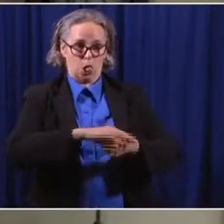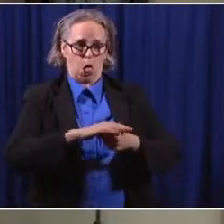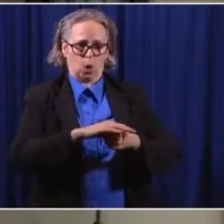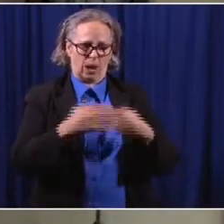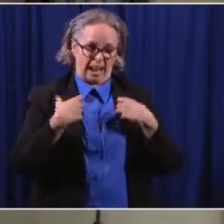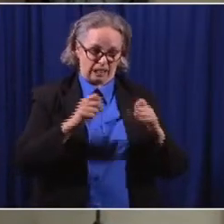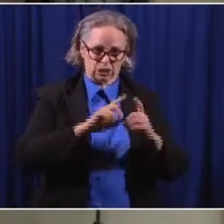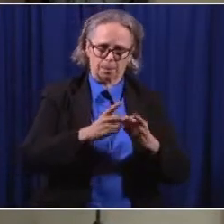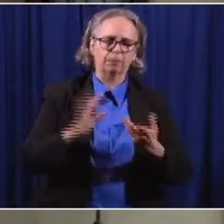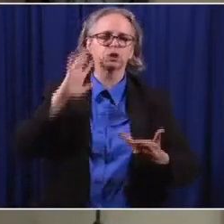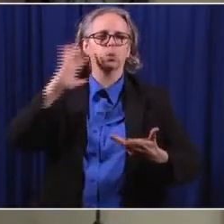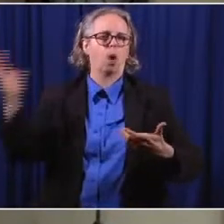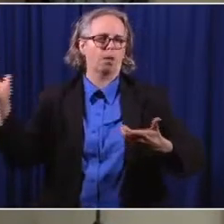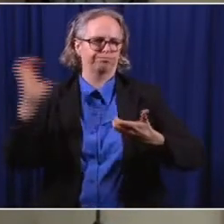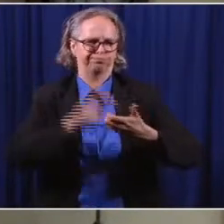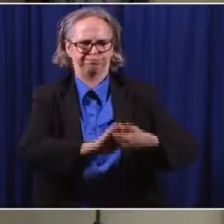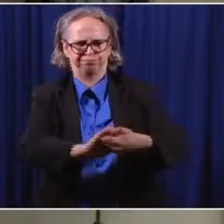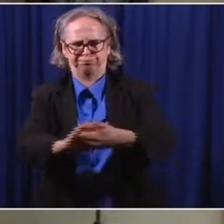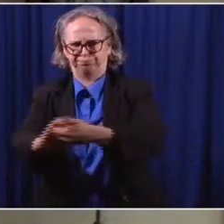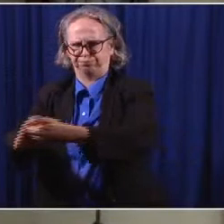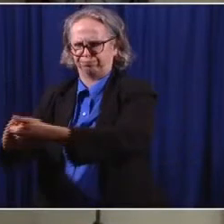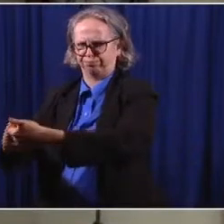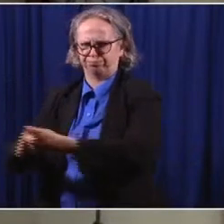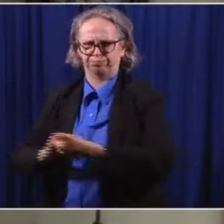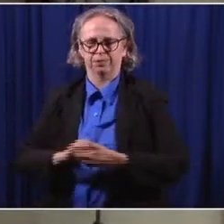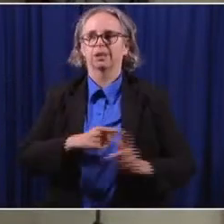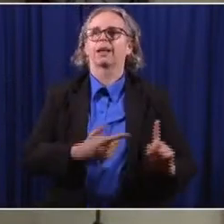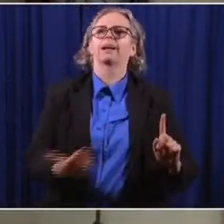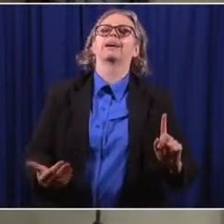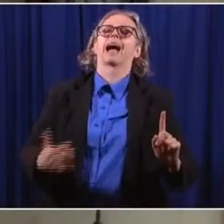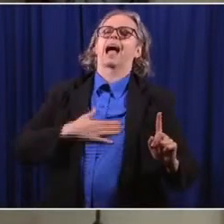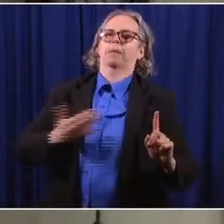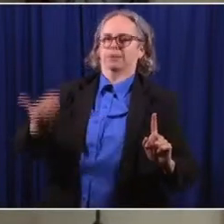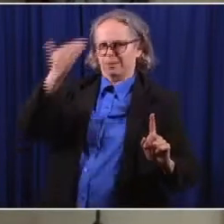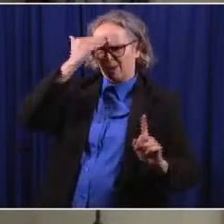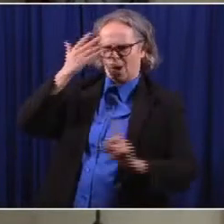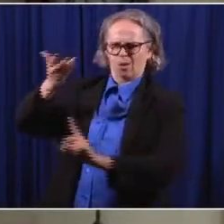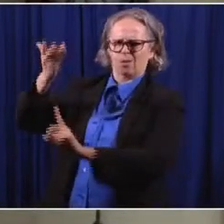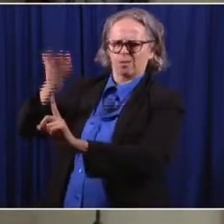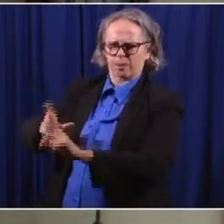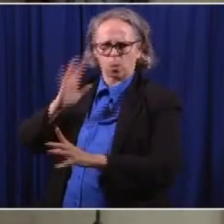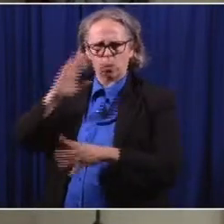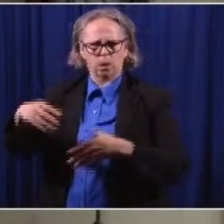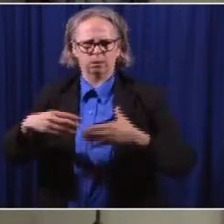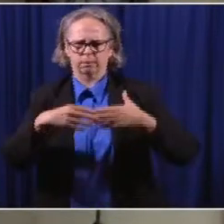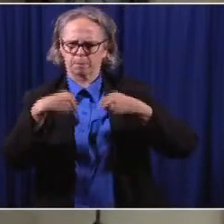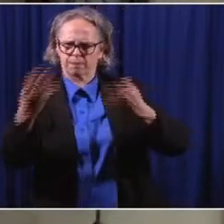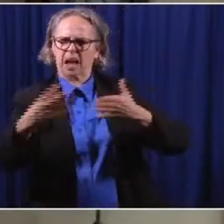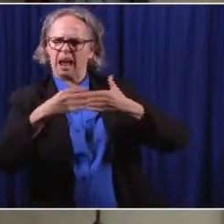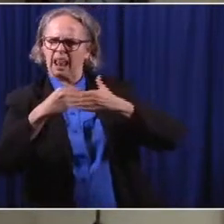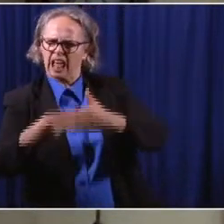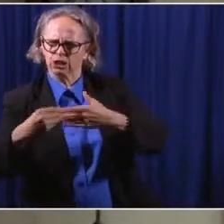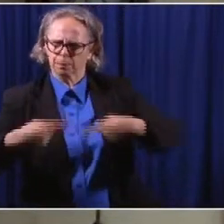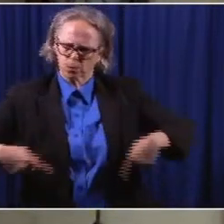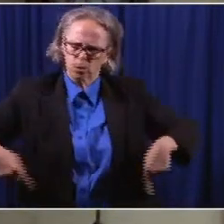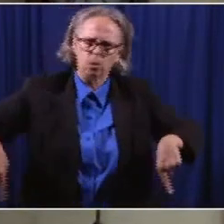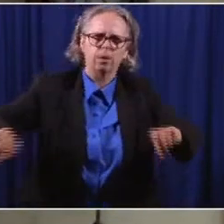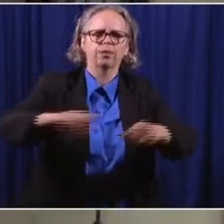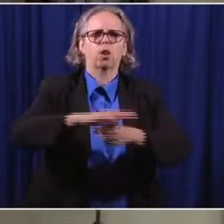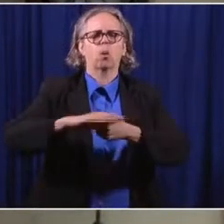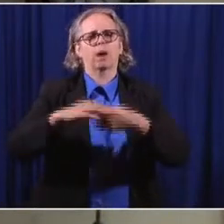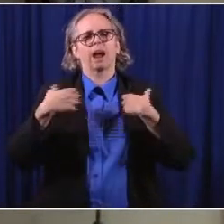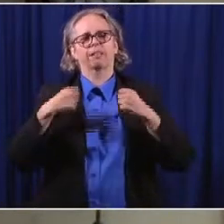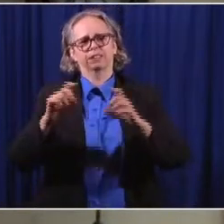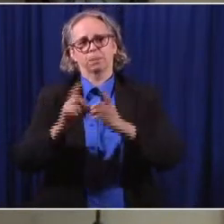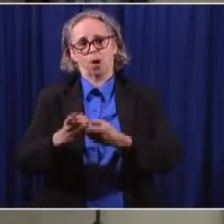happy to get to know, and she will provide the leadership that we need. Let me turn it over now to the Lieutenant